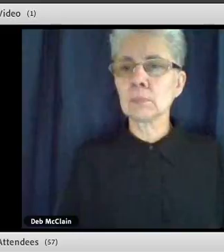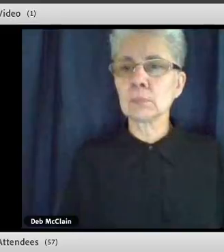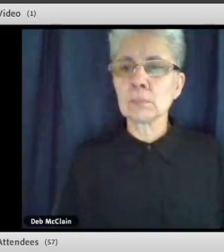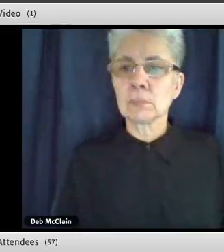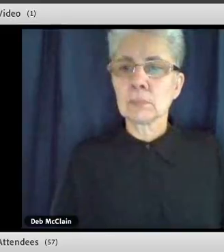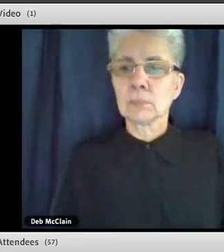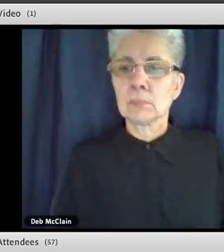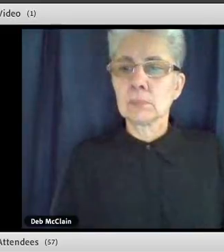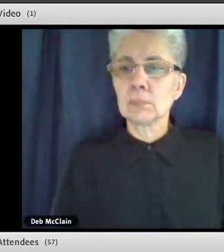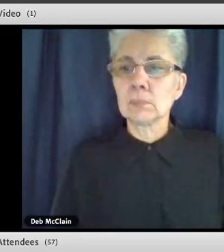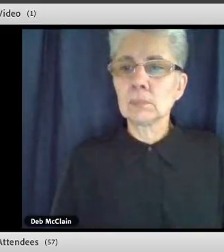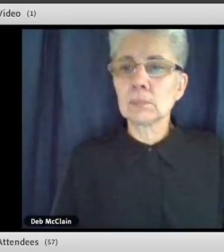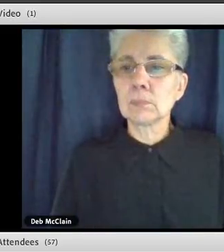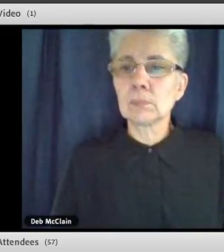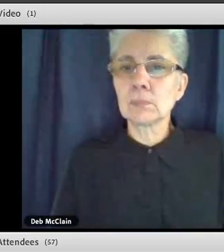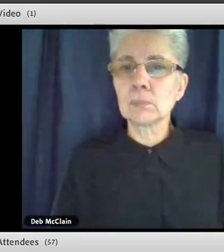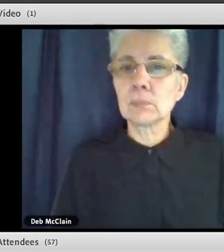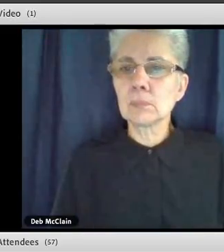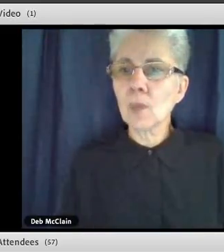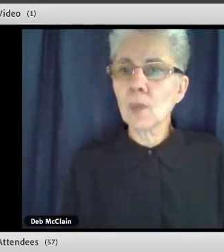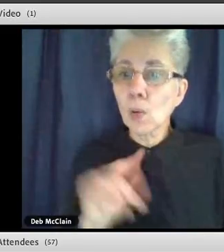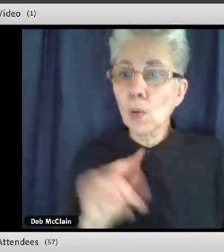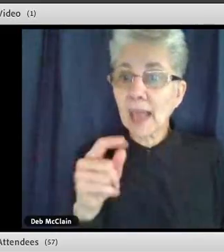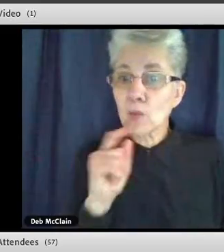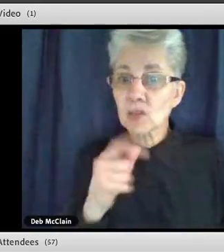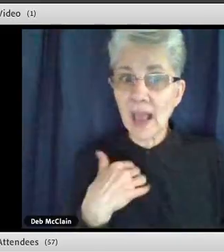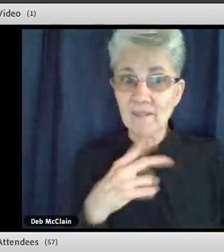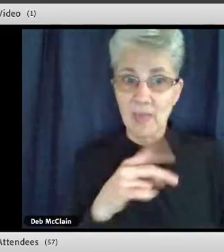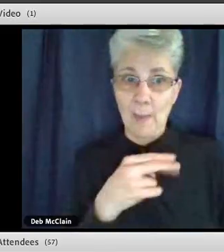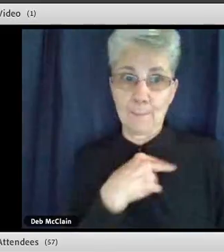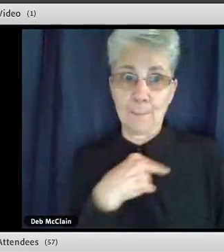Oh, you actually have that button, Kathy? Oh, lucky.